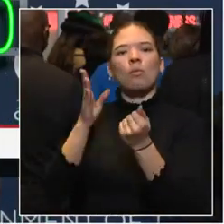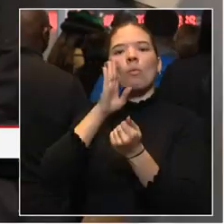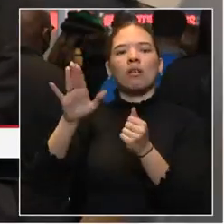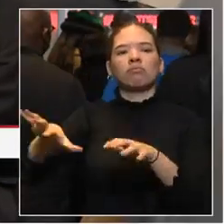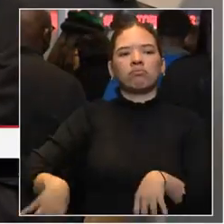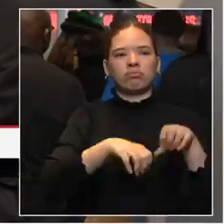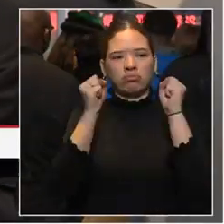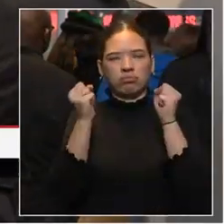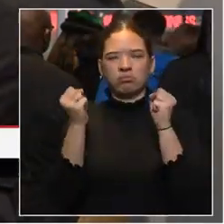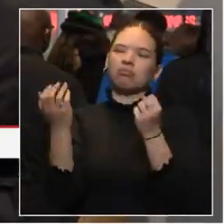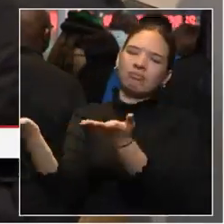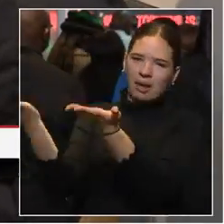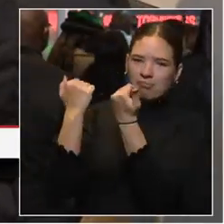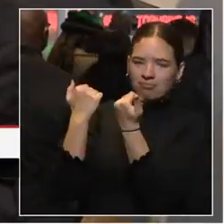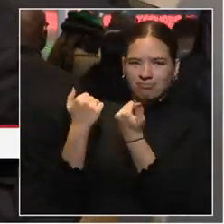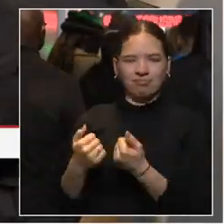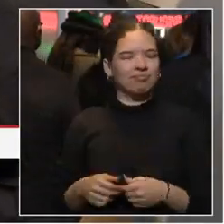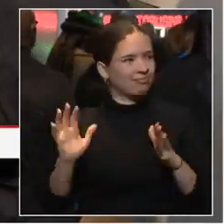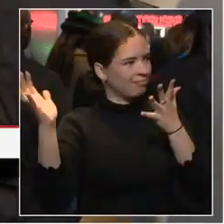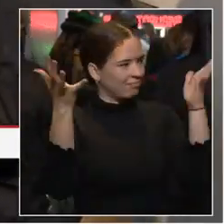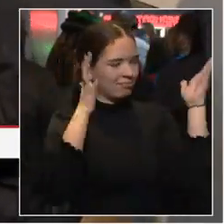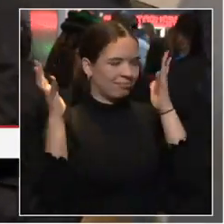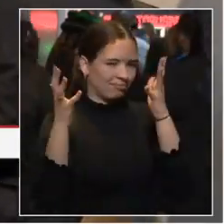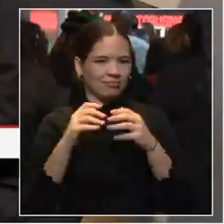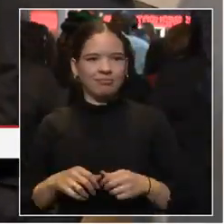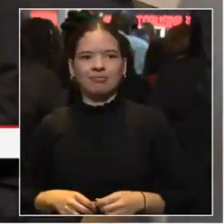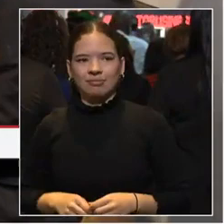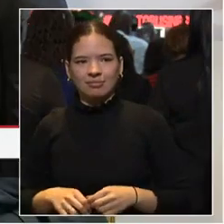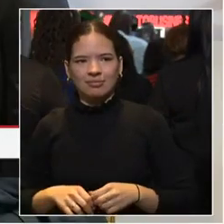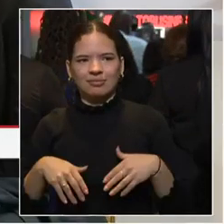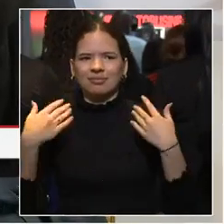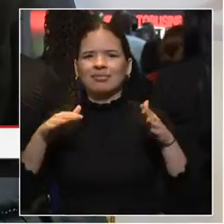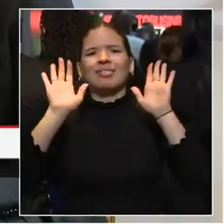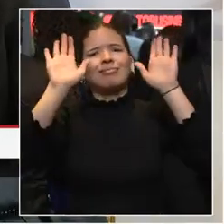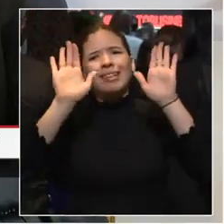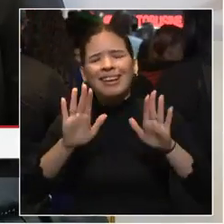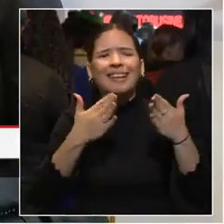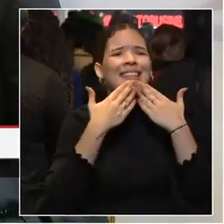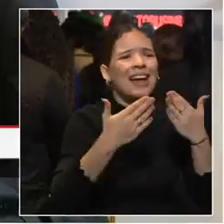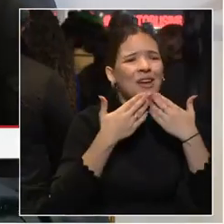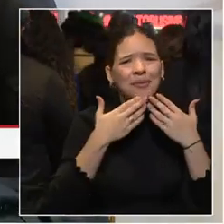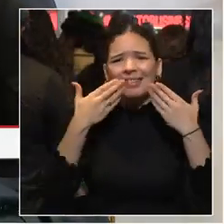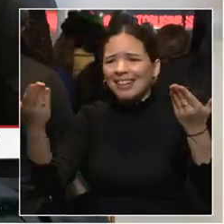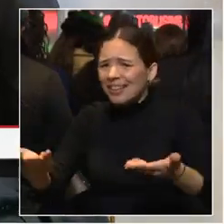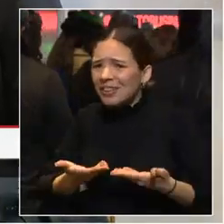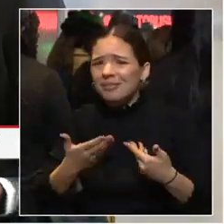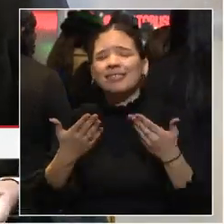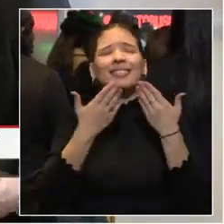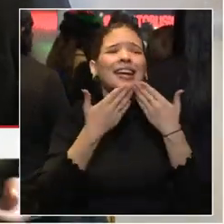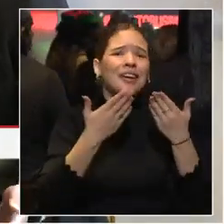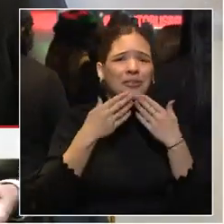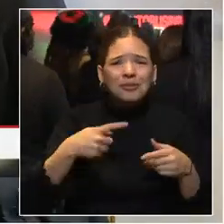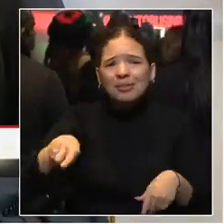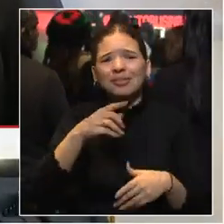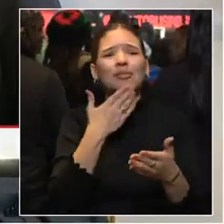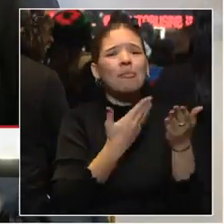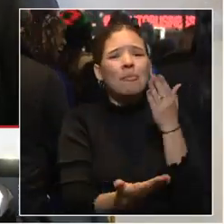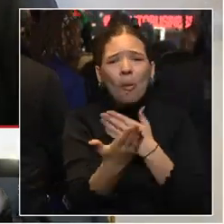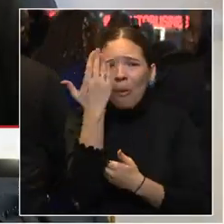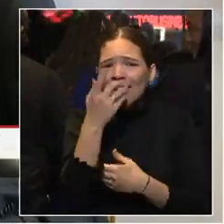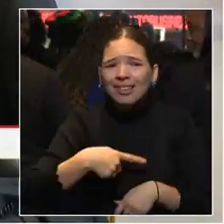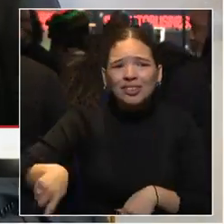man. That was an amazing introduction. Thank you so much. And, good morning, all. I want to welcome everybody to